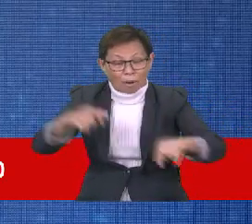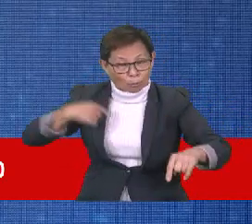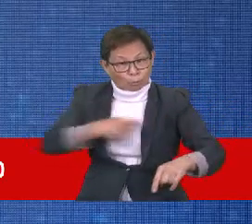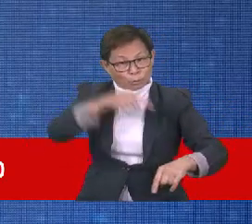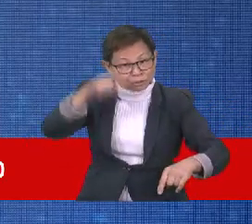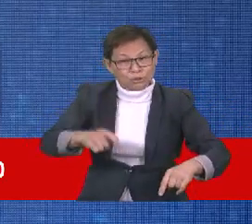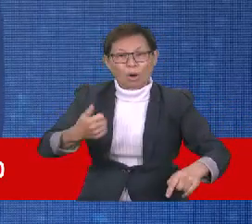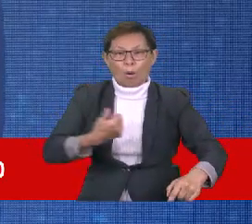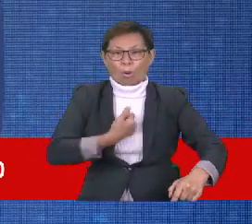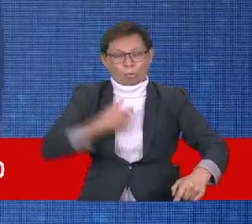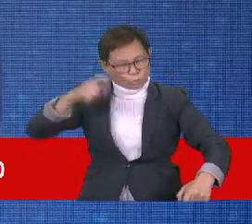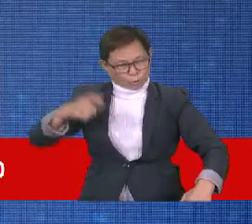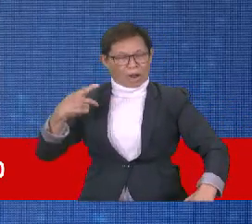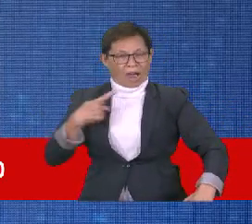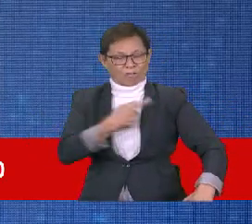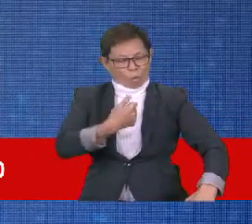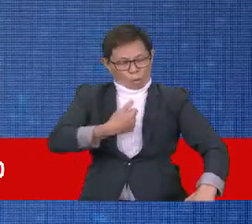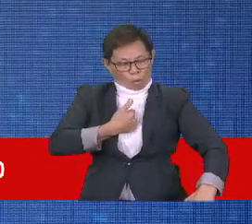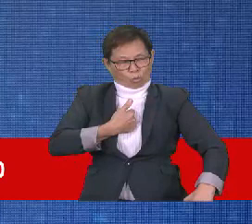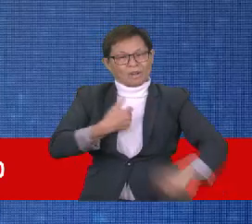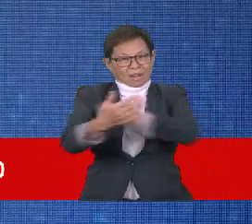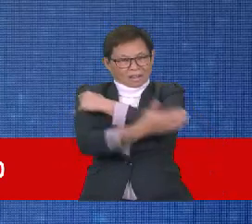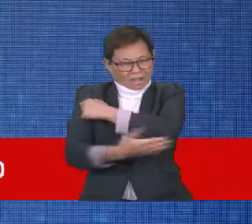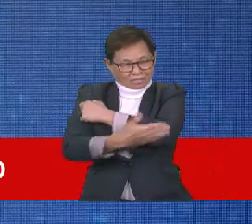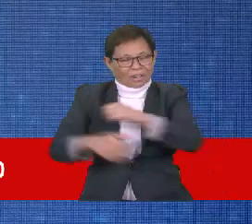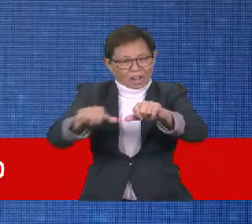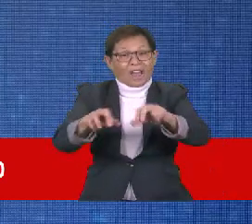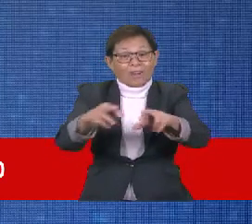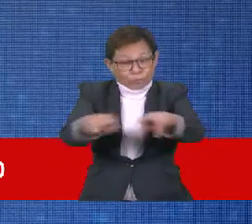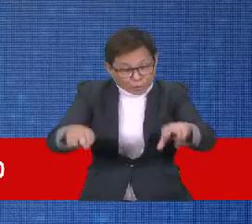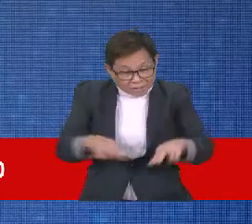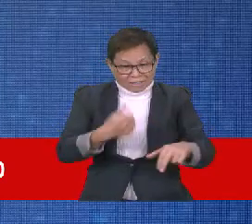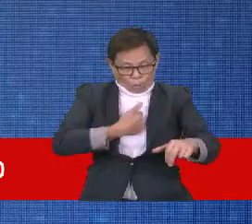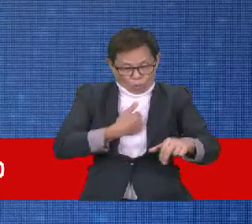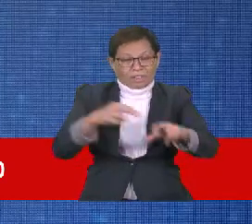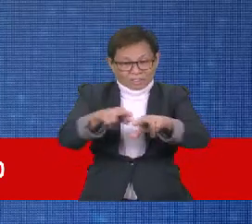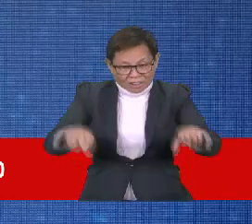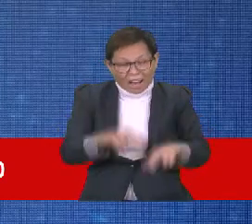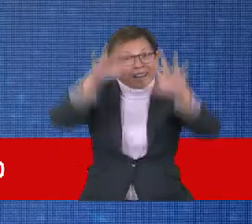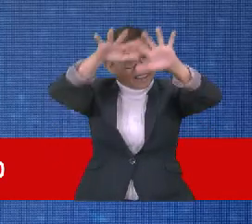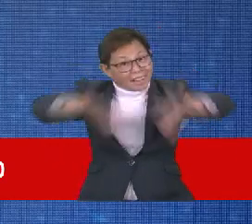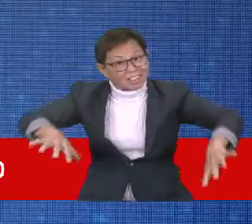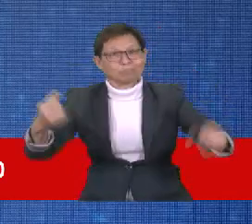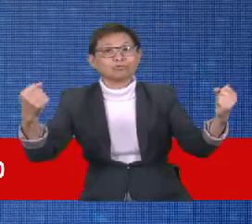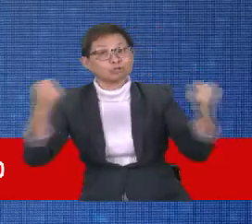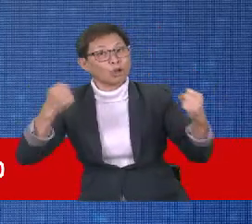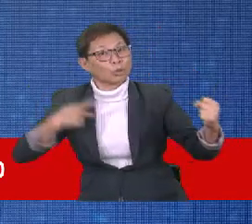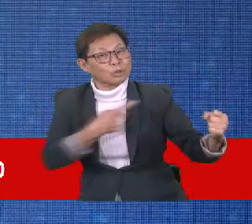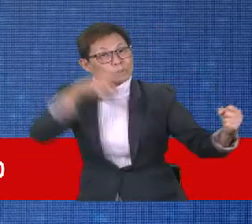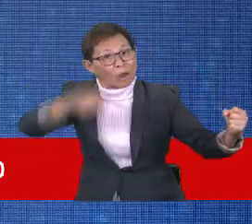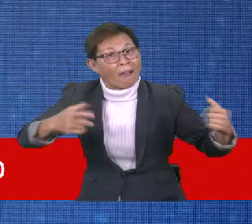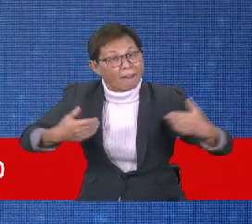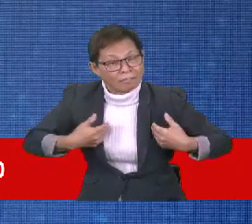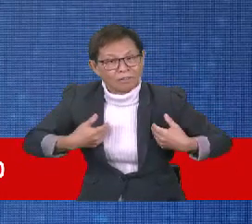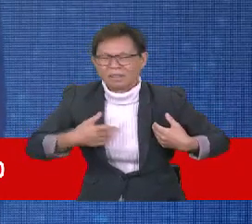have our own domestic, regional, and Asian strength. Not